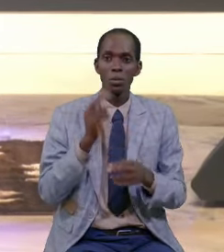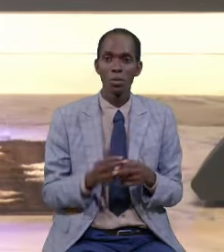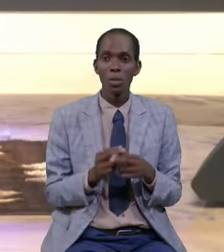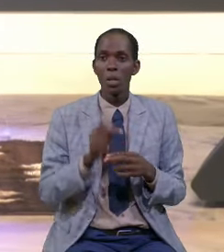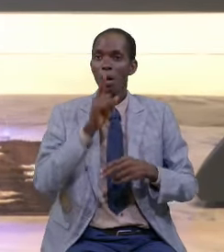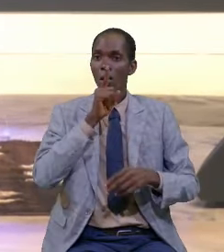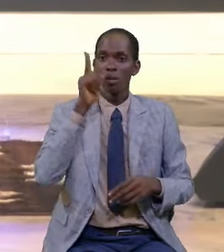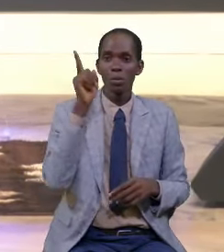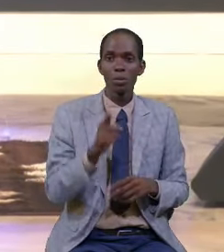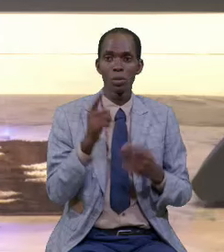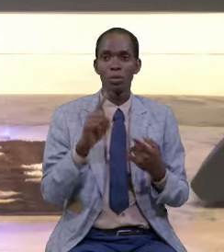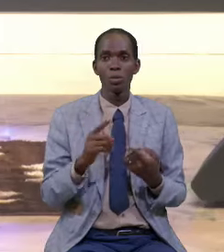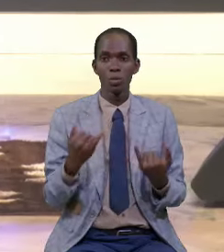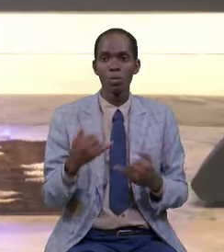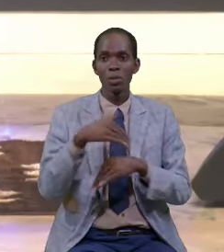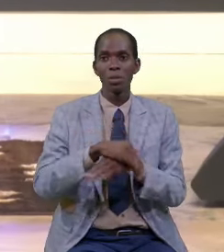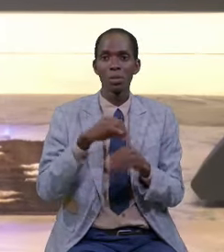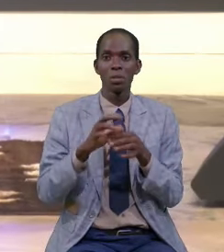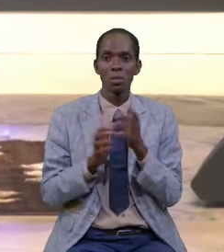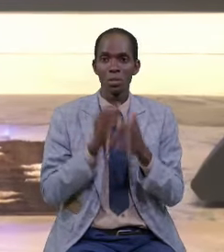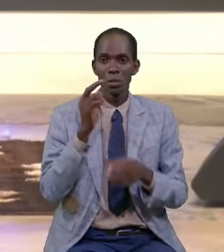Assurance tonight.